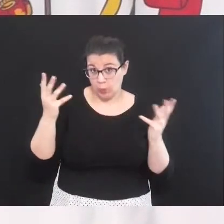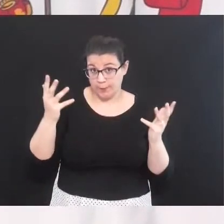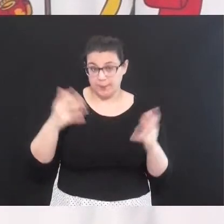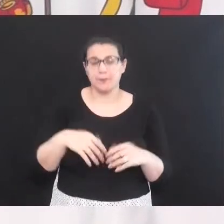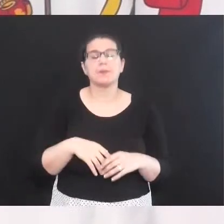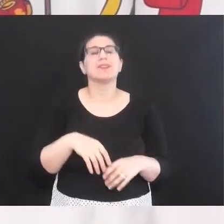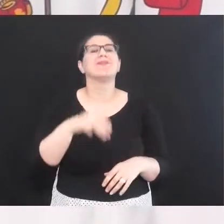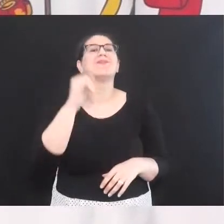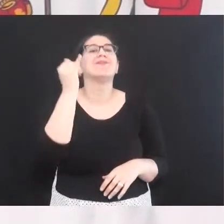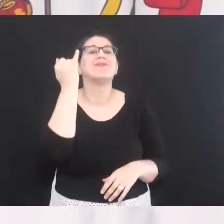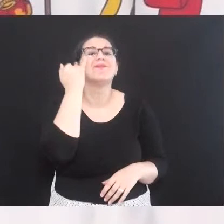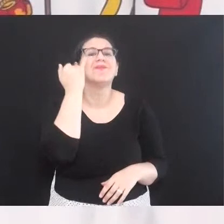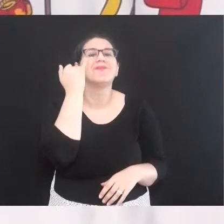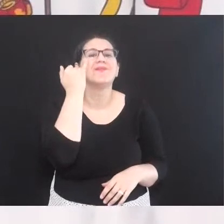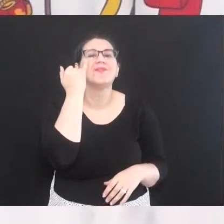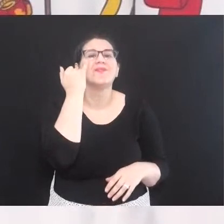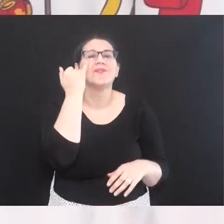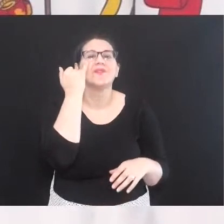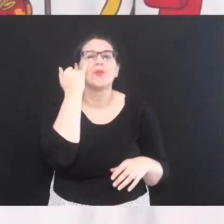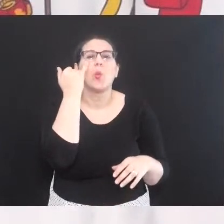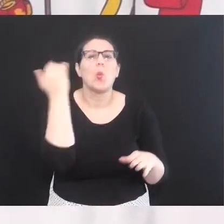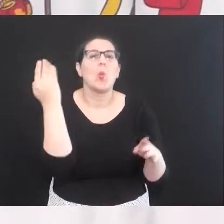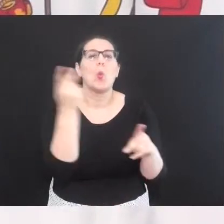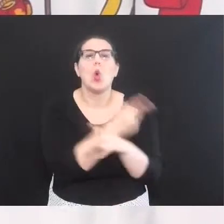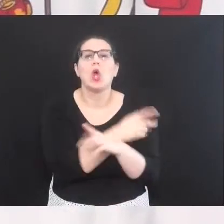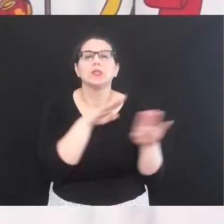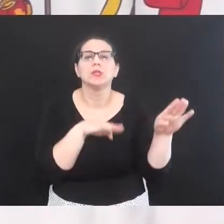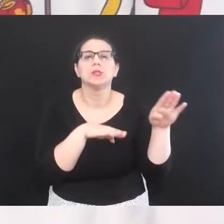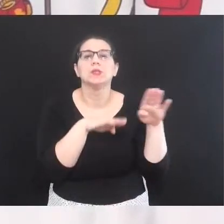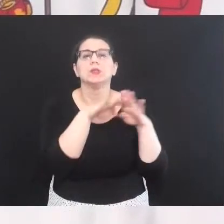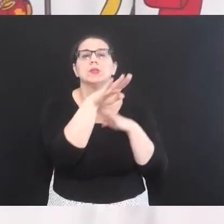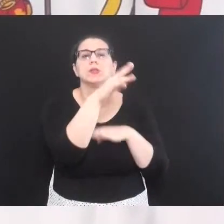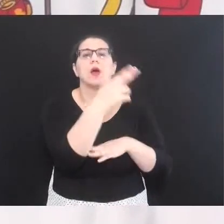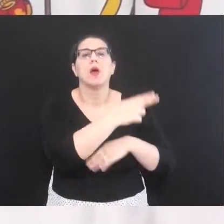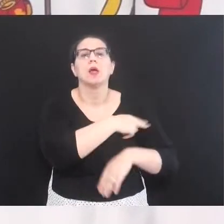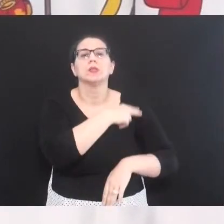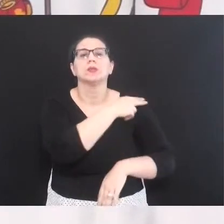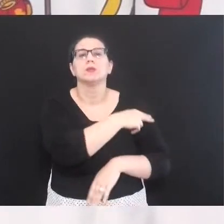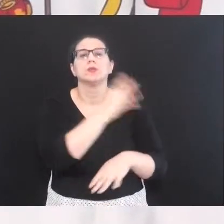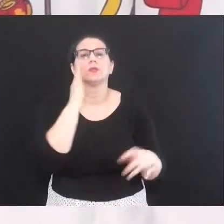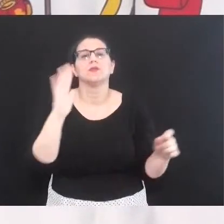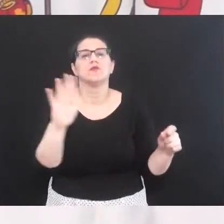If things get worse, we're going to overrun our hospitals.